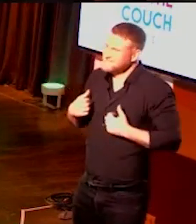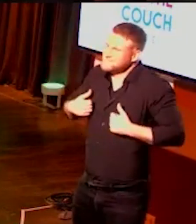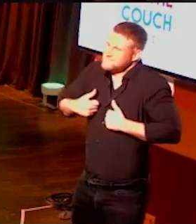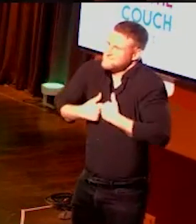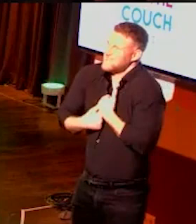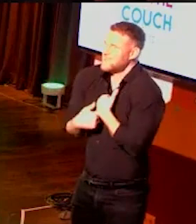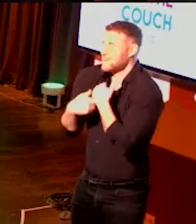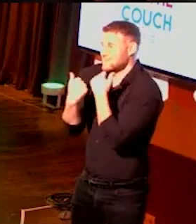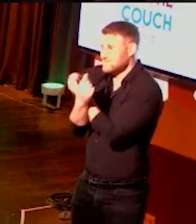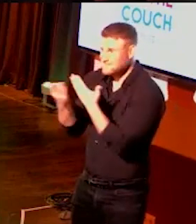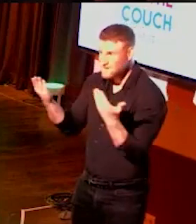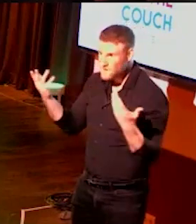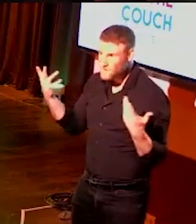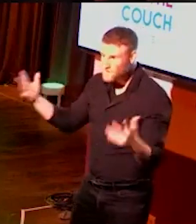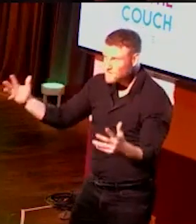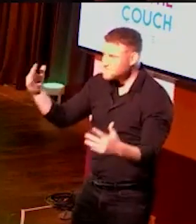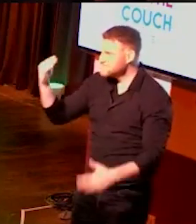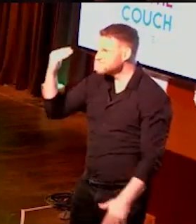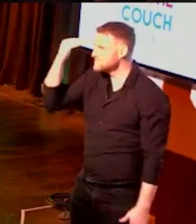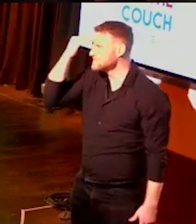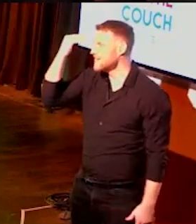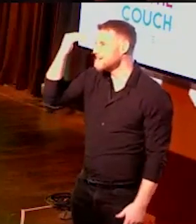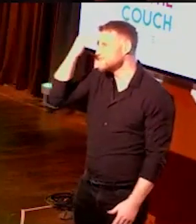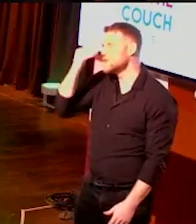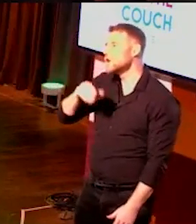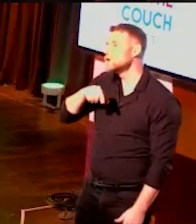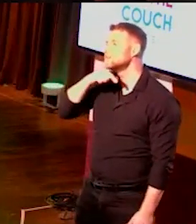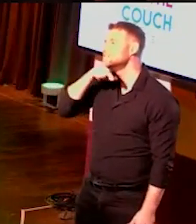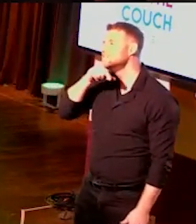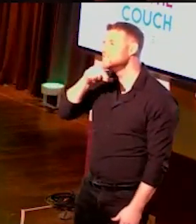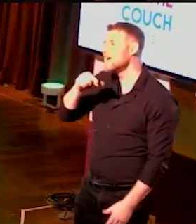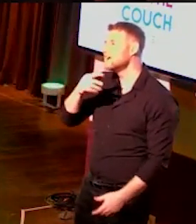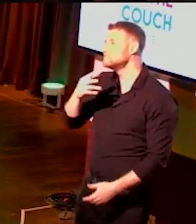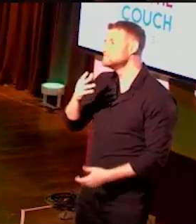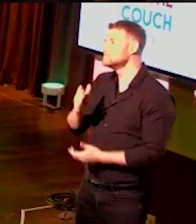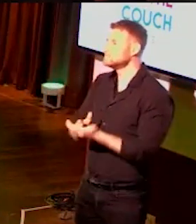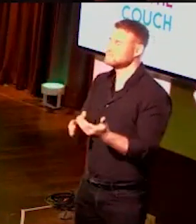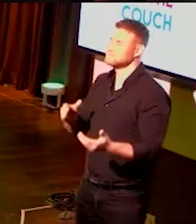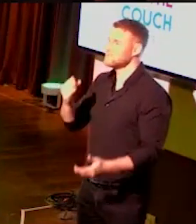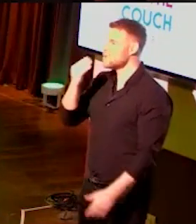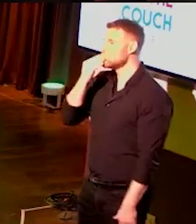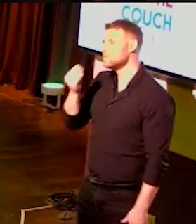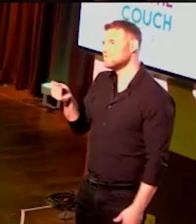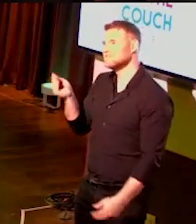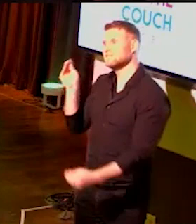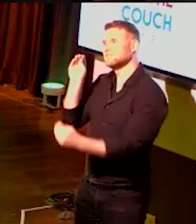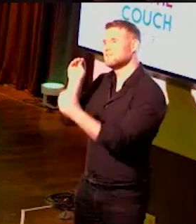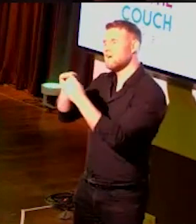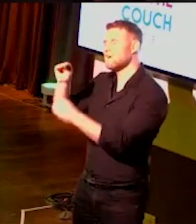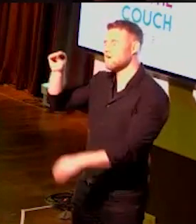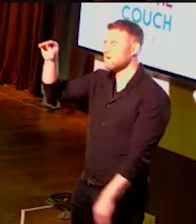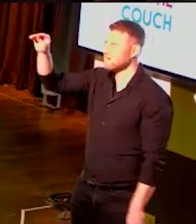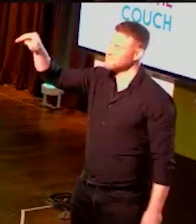Eskimos. Everybody knows a turkey and some